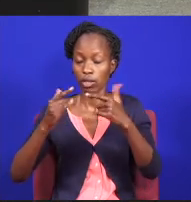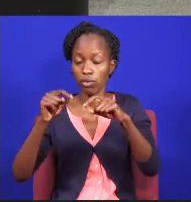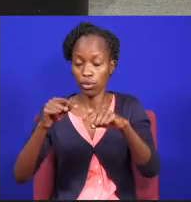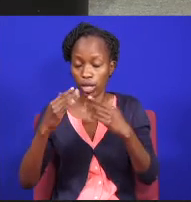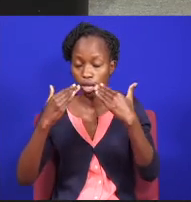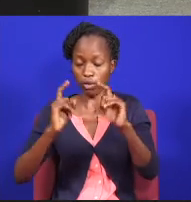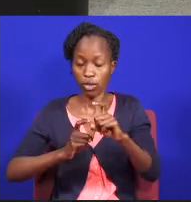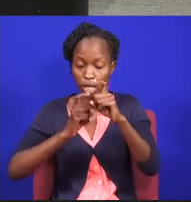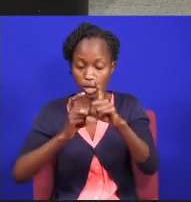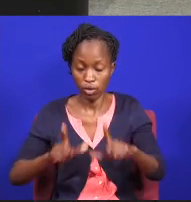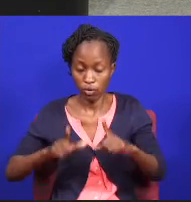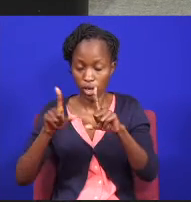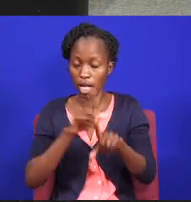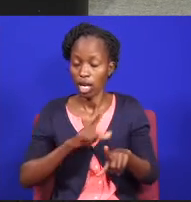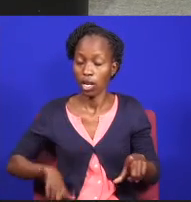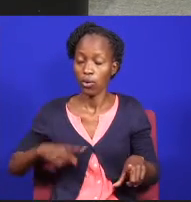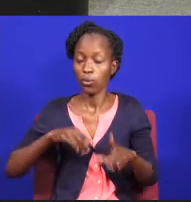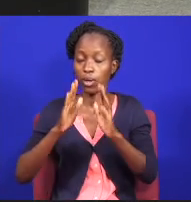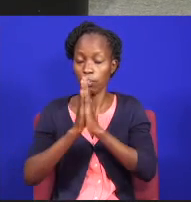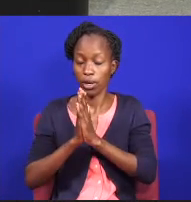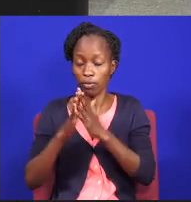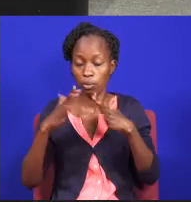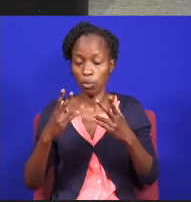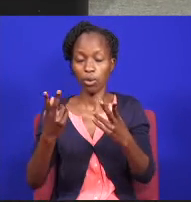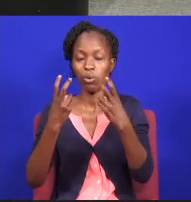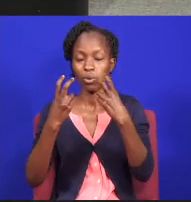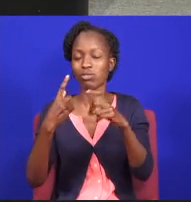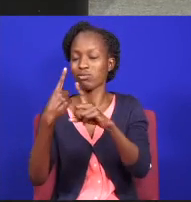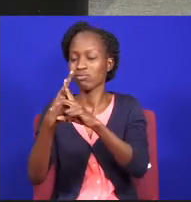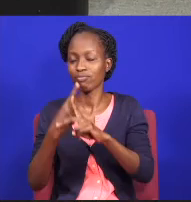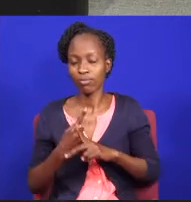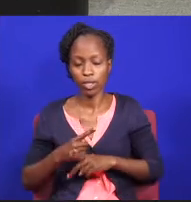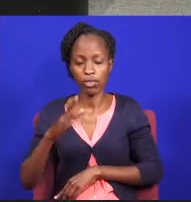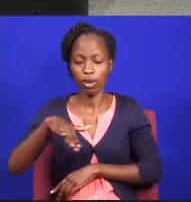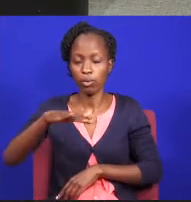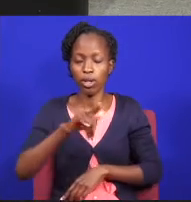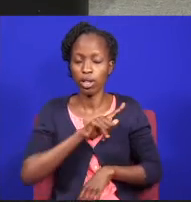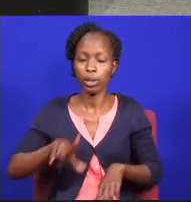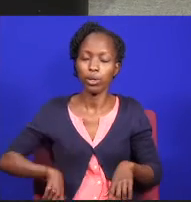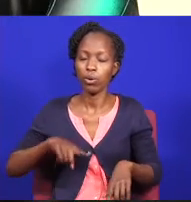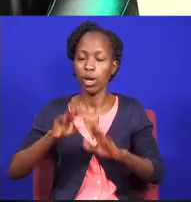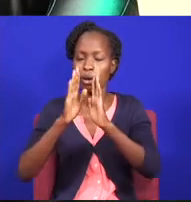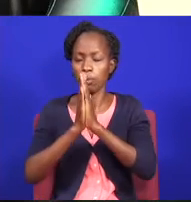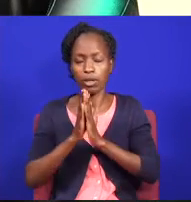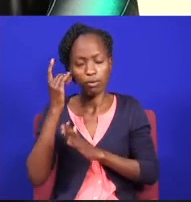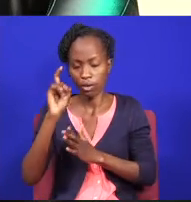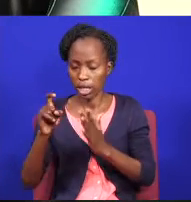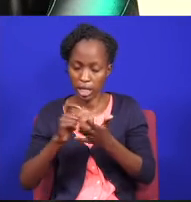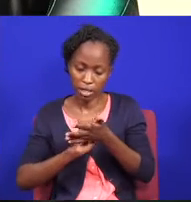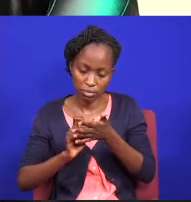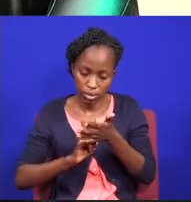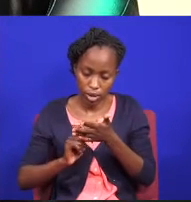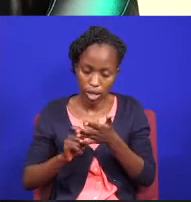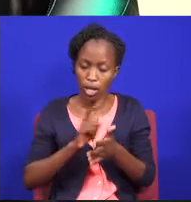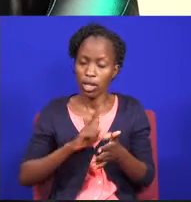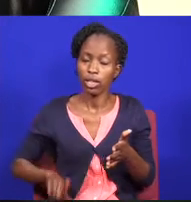life. Lord, we even pray for even those people who are watching us from even at home, Lord. Mm-hmm. Lord, we even pray for the needs that they have written. Lord, we know